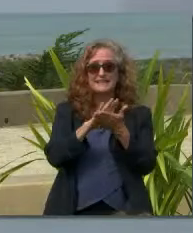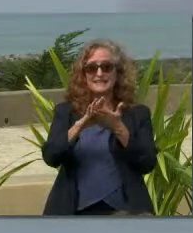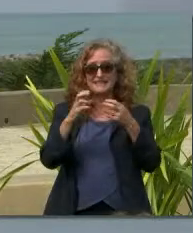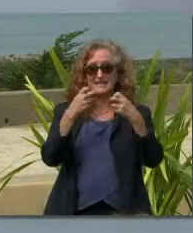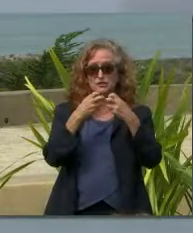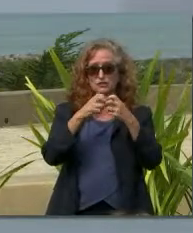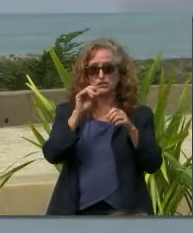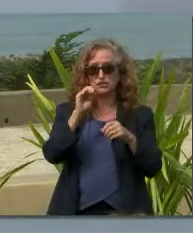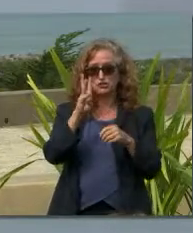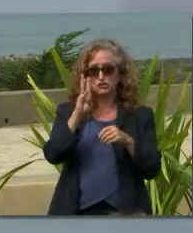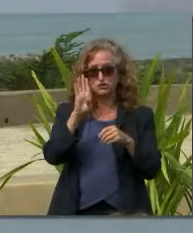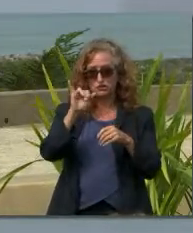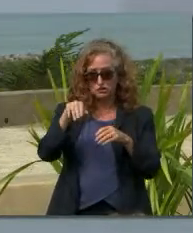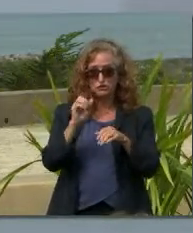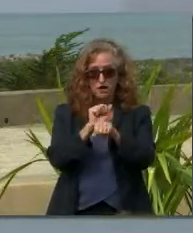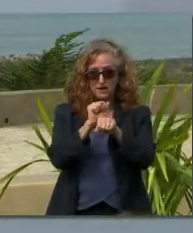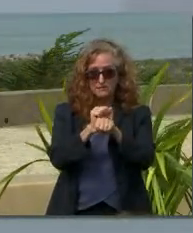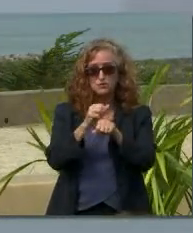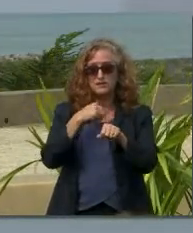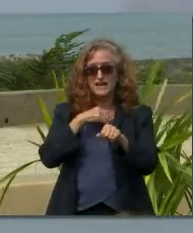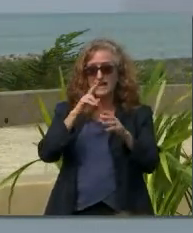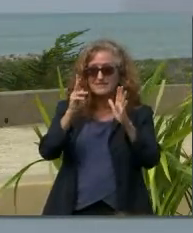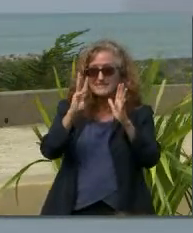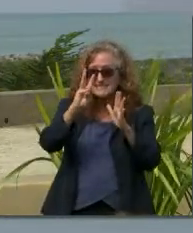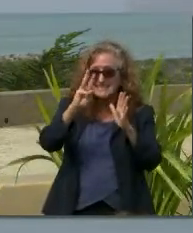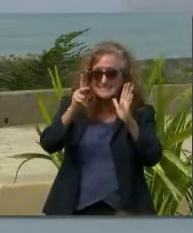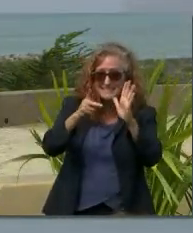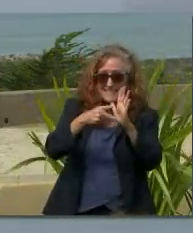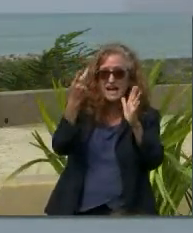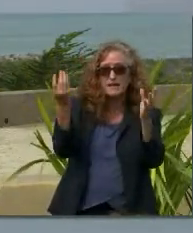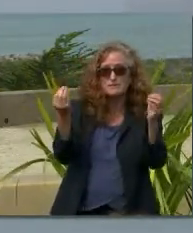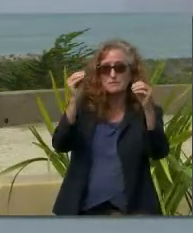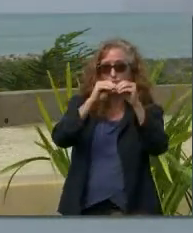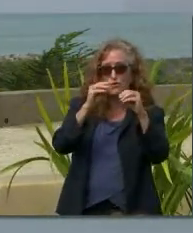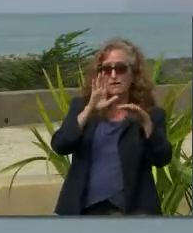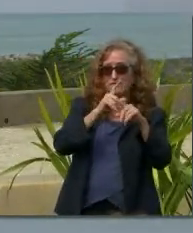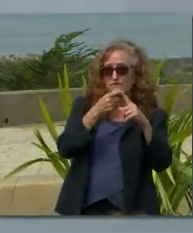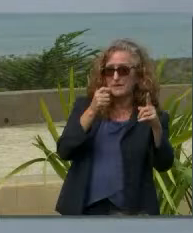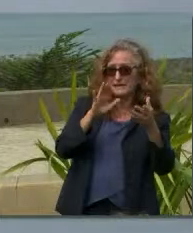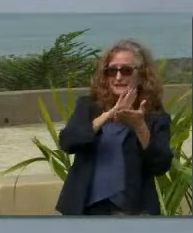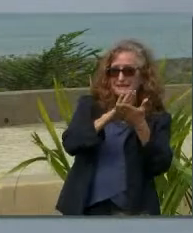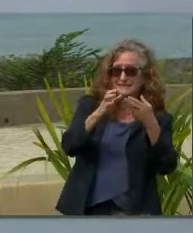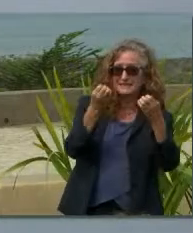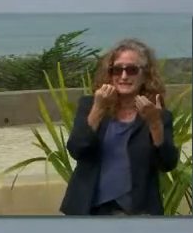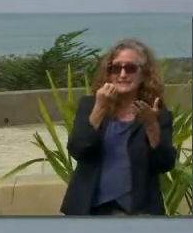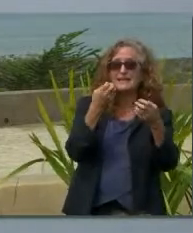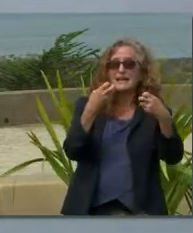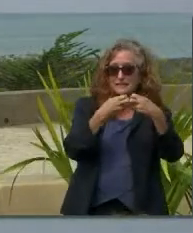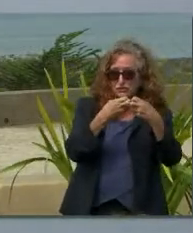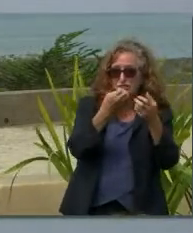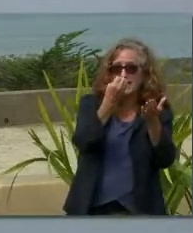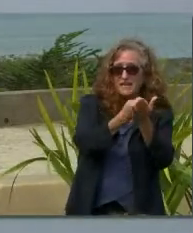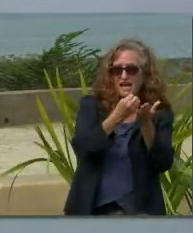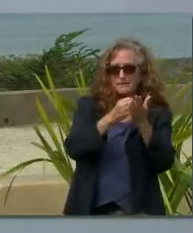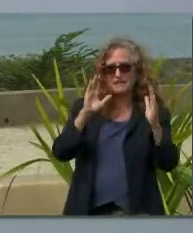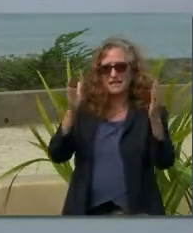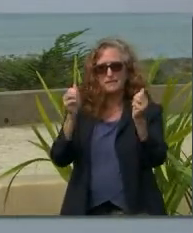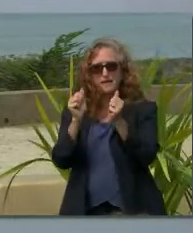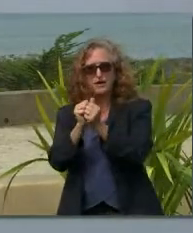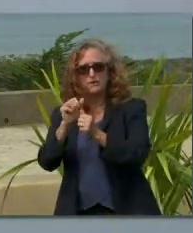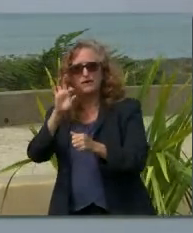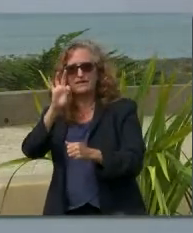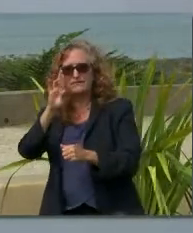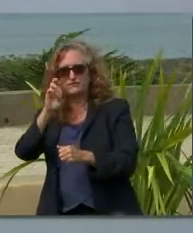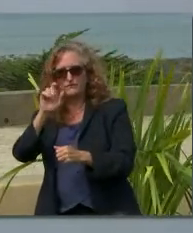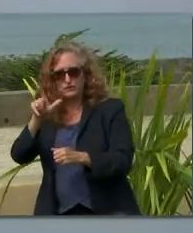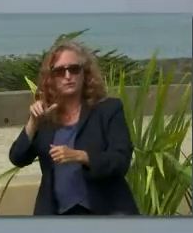fuel jobs. 6 times already. We're just winding up. So, I know, I'm excited about this. I'm proud of these